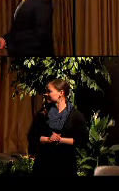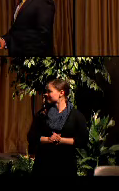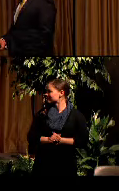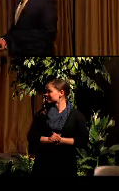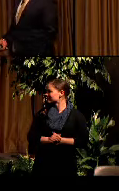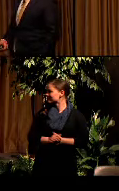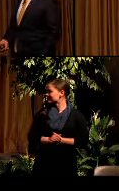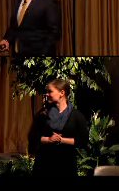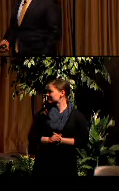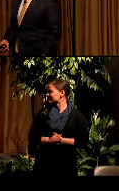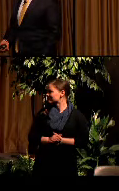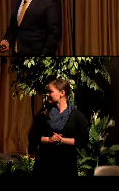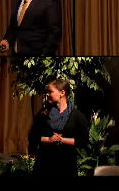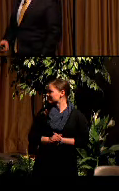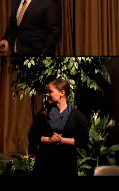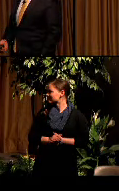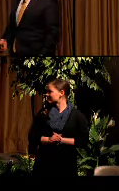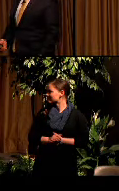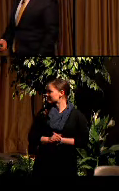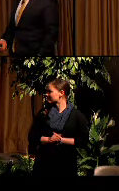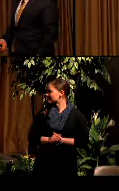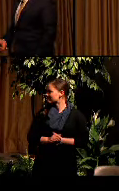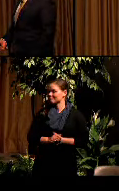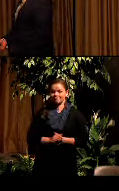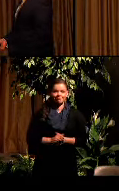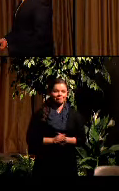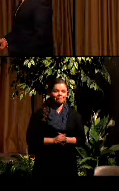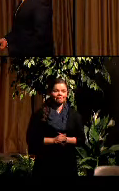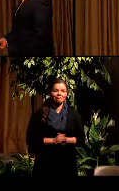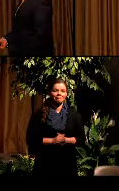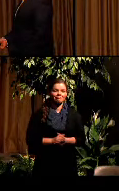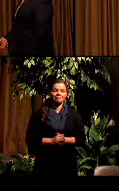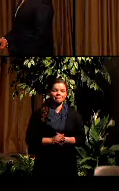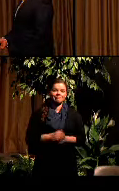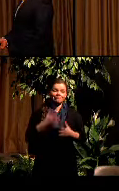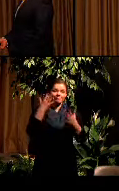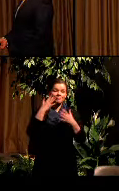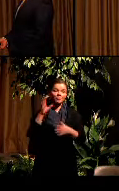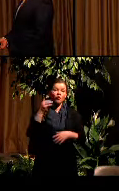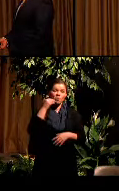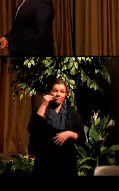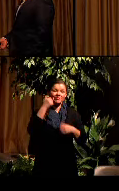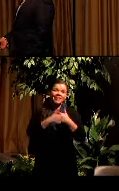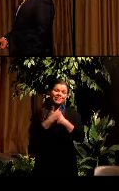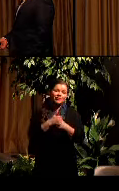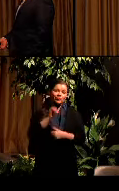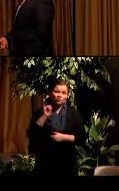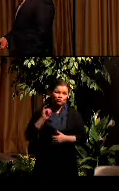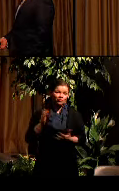but also exploration and habitat destruction due to oil exploration.